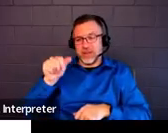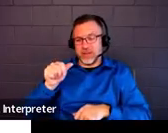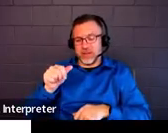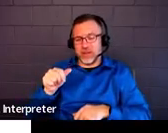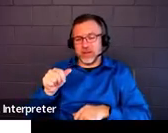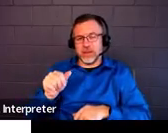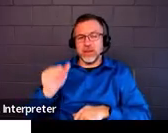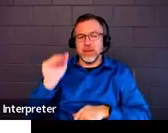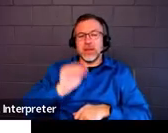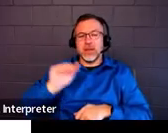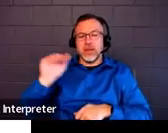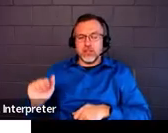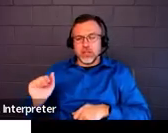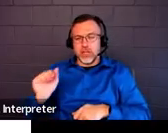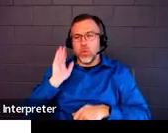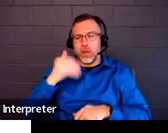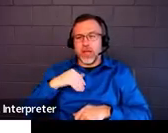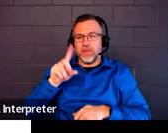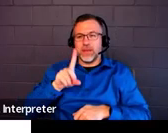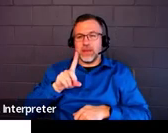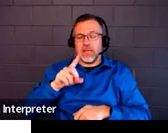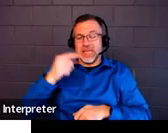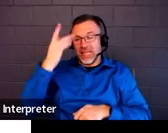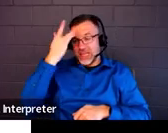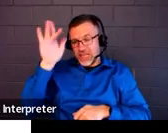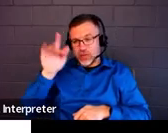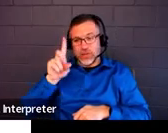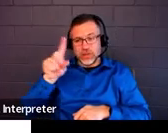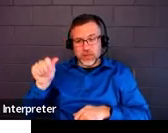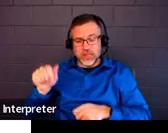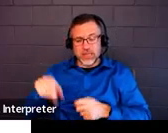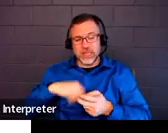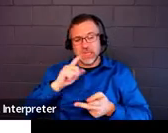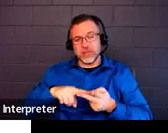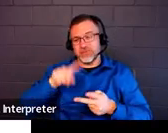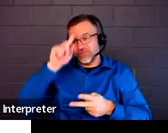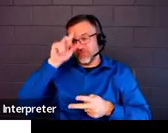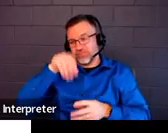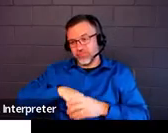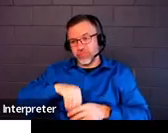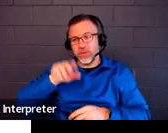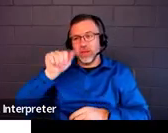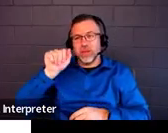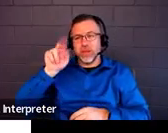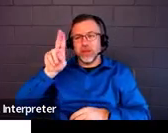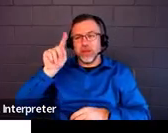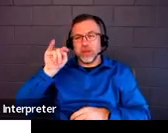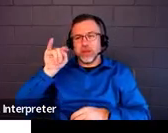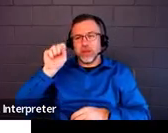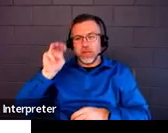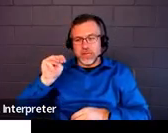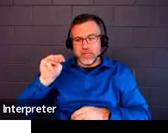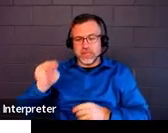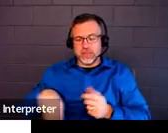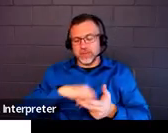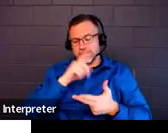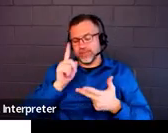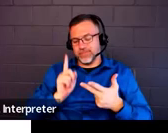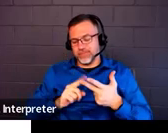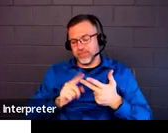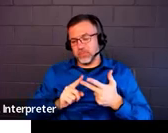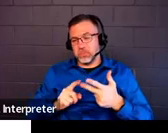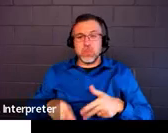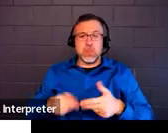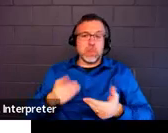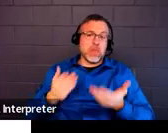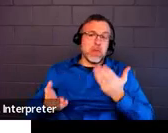with an intellectual disability or with autism, for example, or it could be as